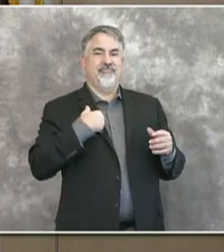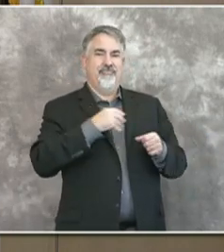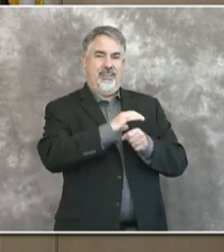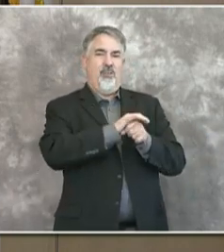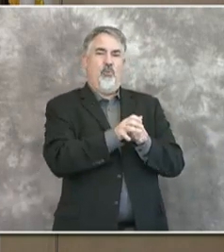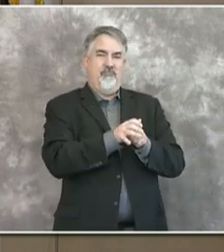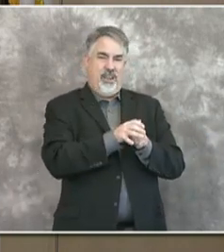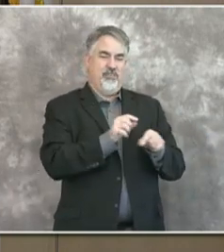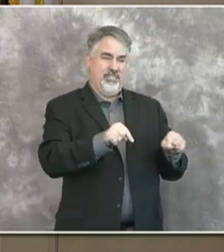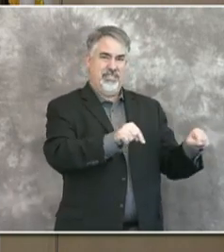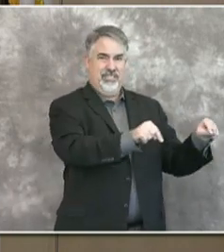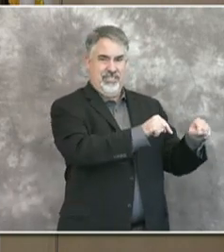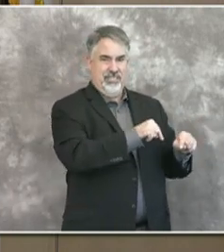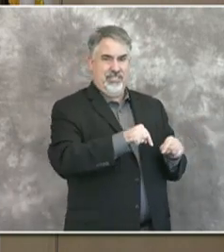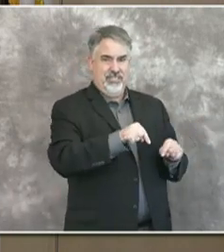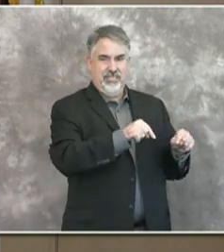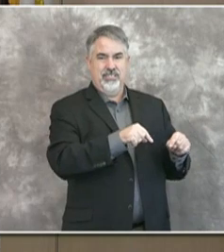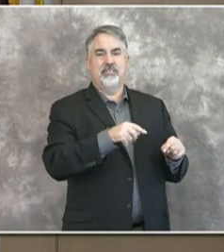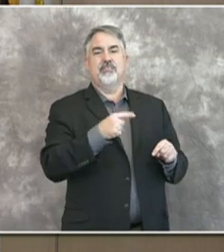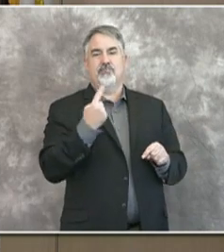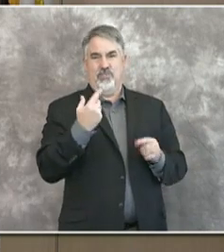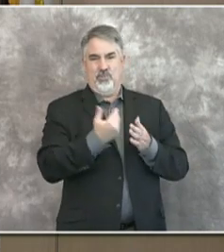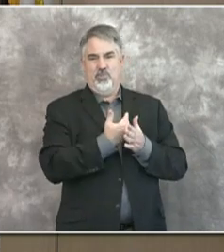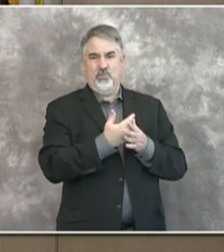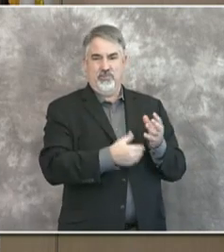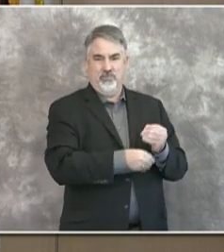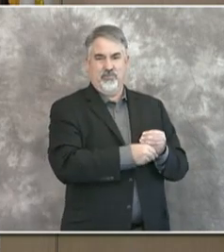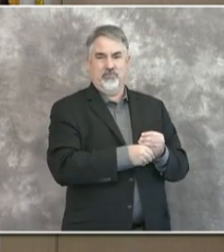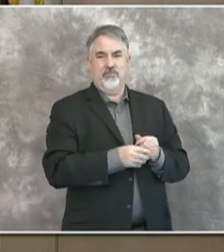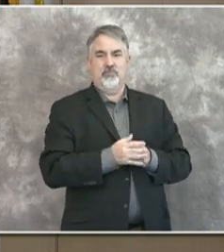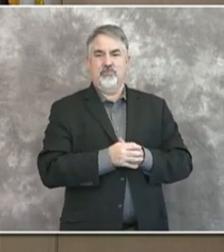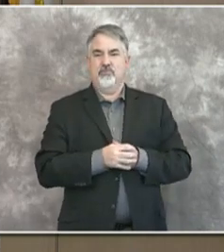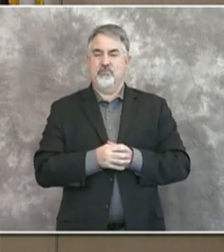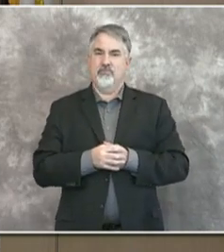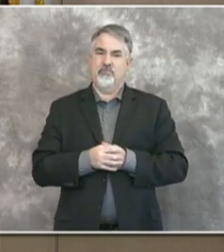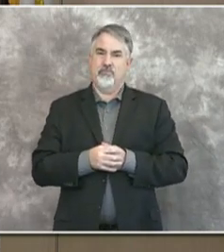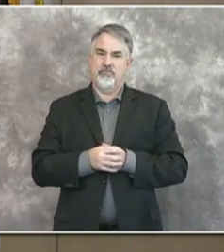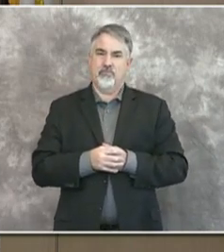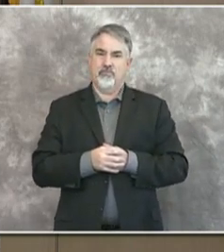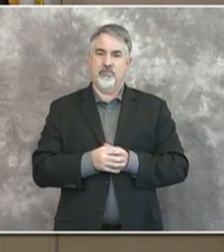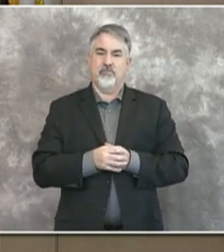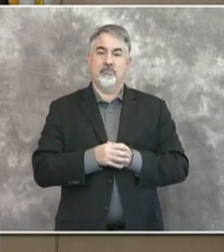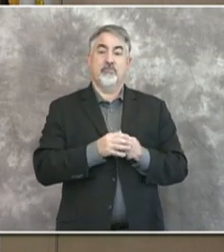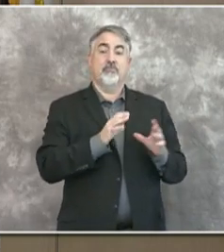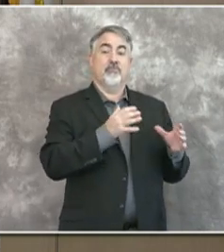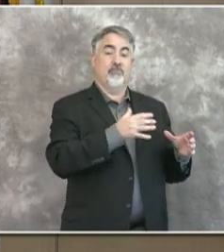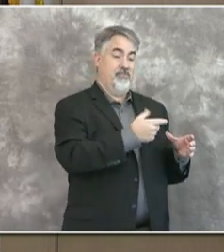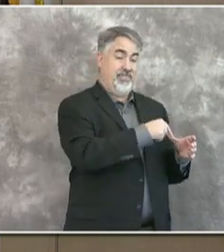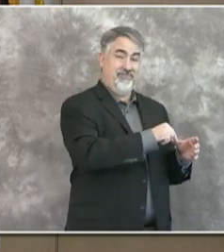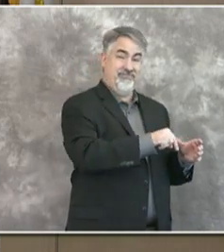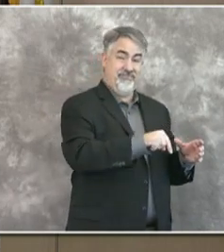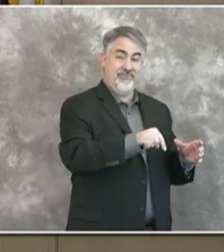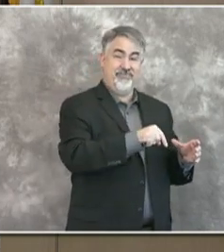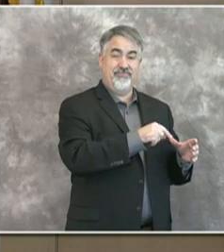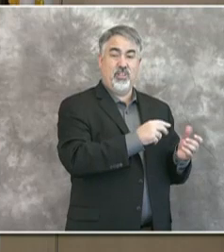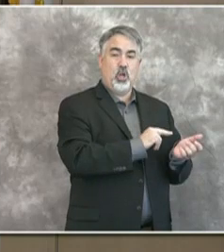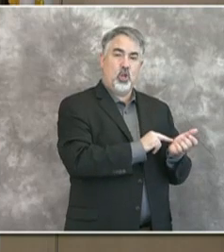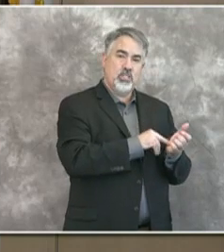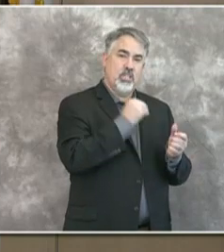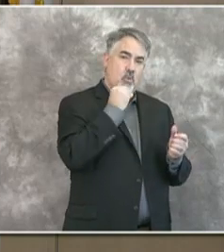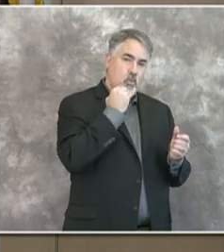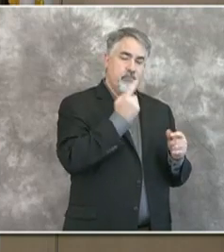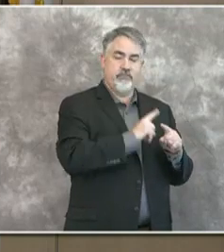new outbreak is in the congregate facility. We have